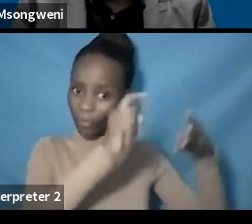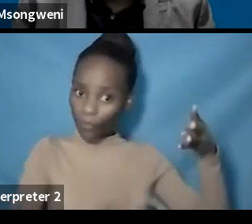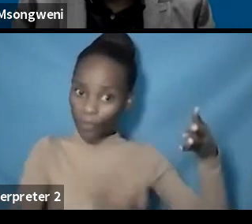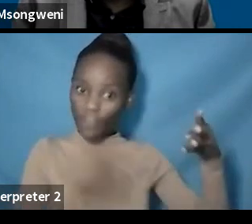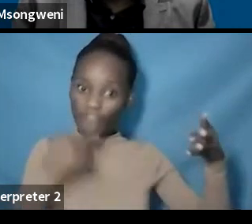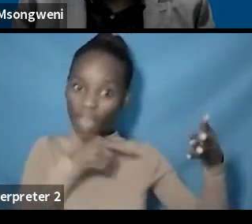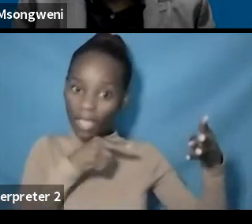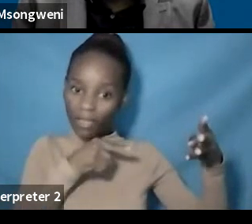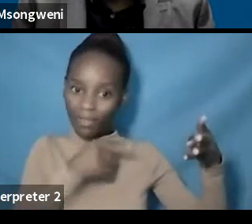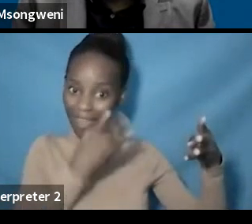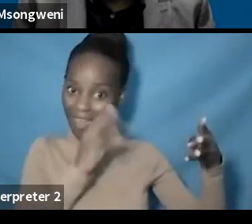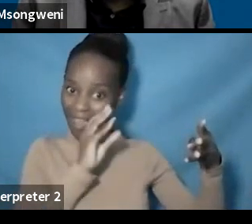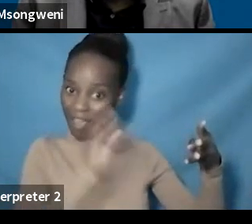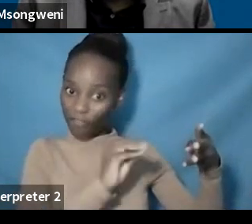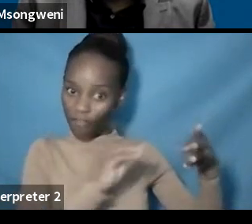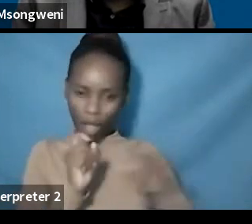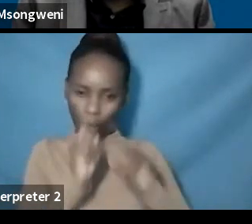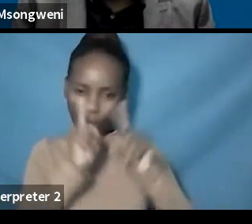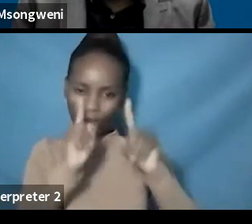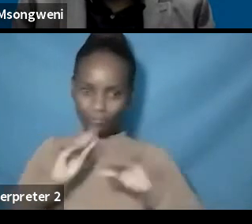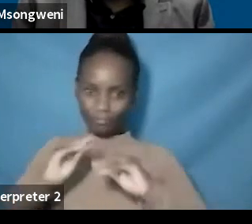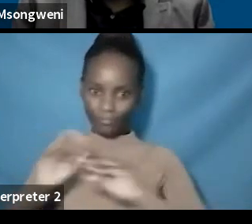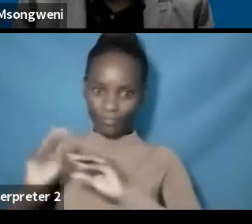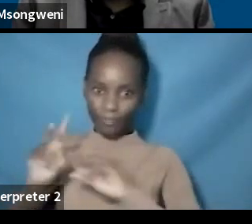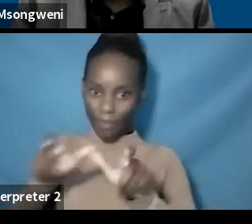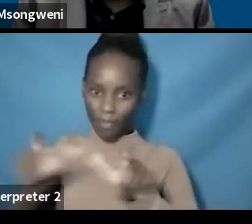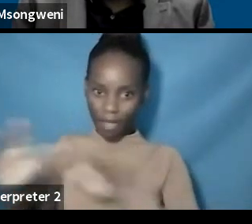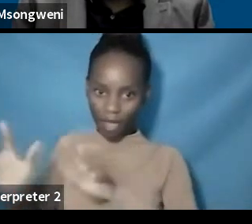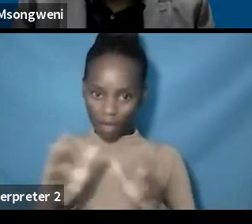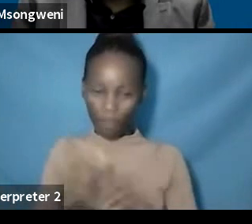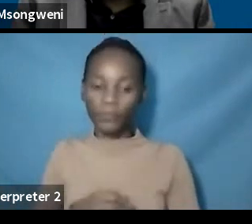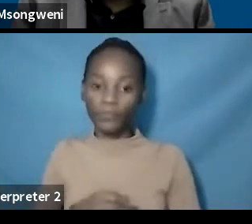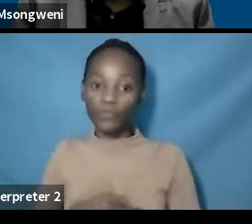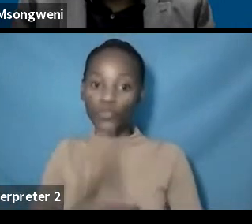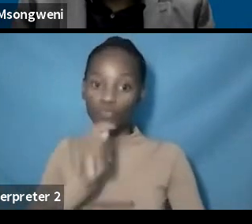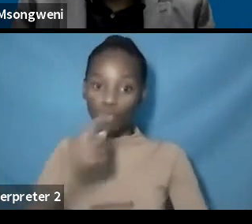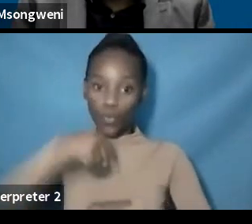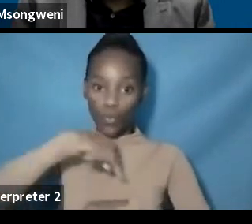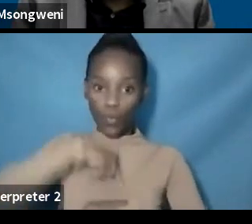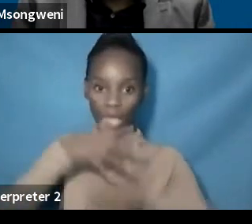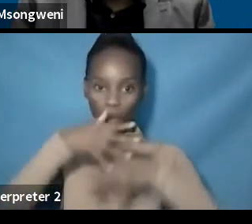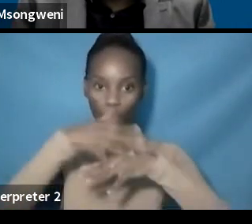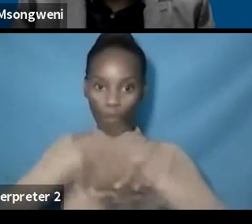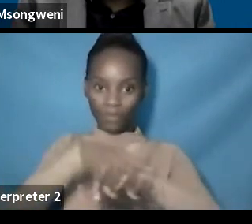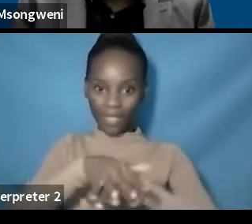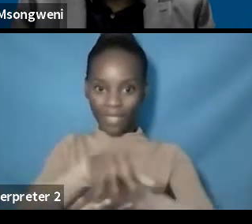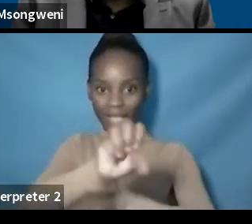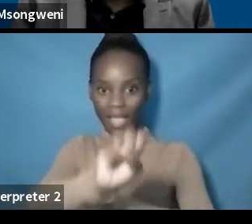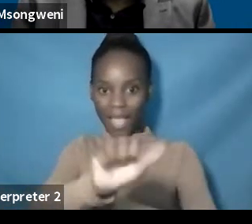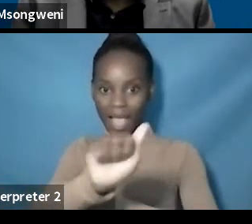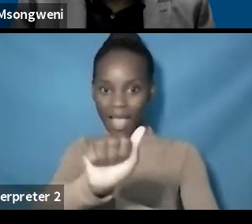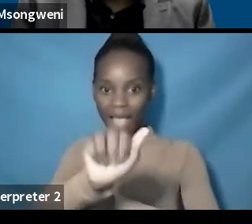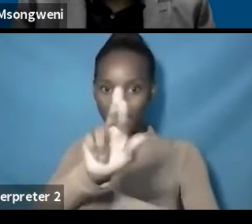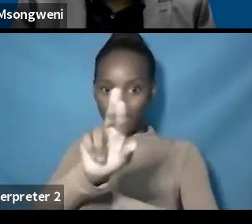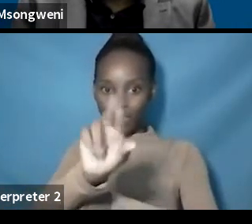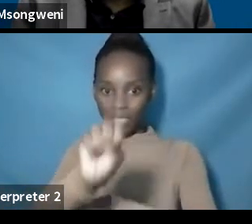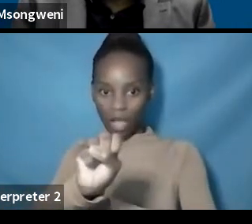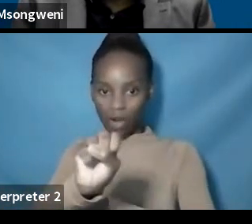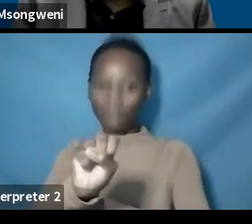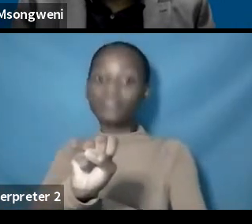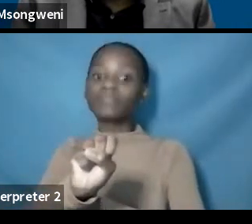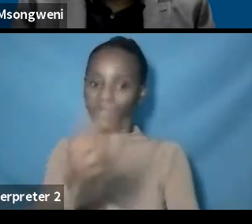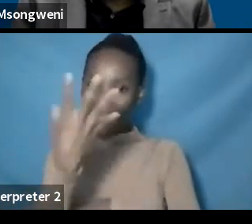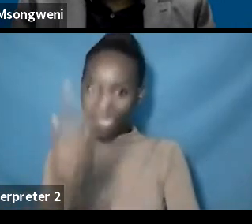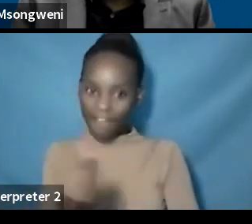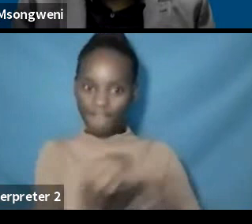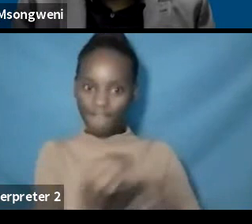Thank you. On our SARS website, we do have a list of prohibitions and restrictions, which gives you a very good idea